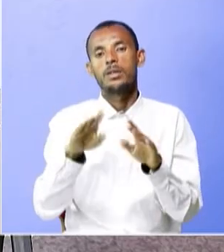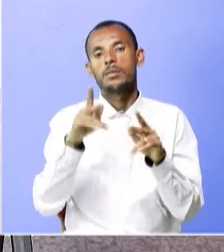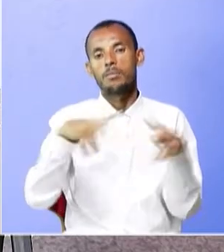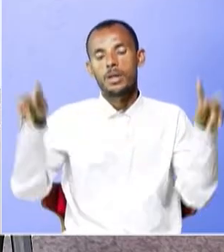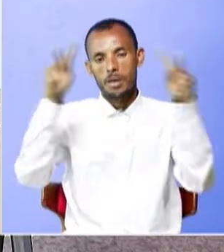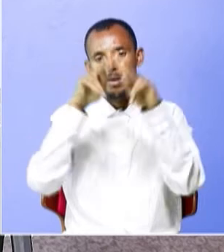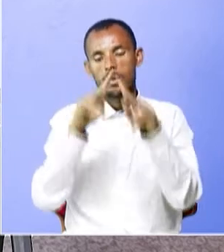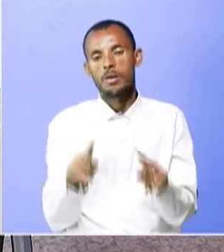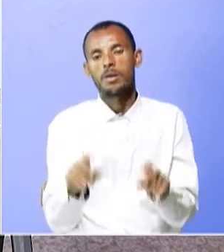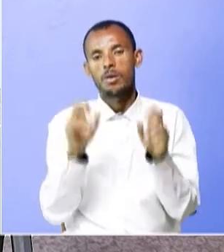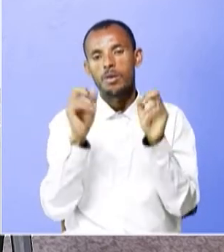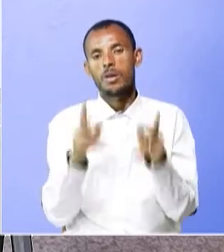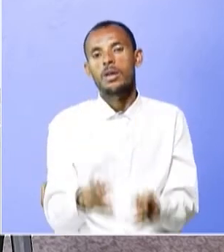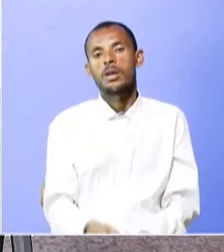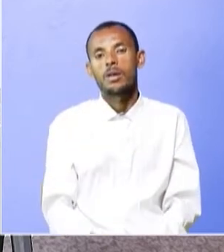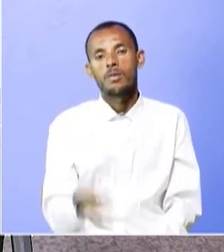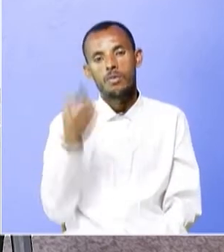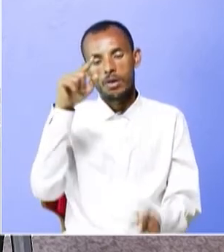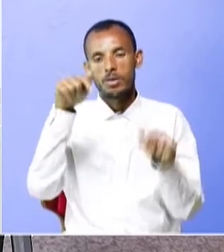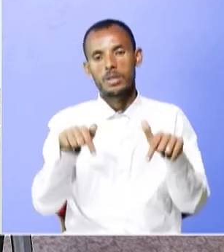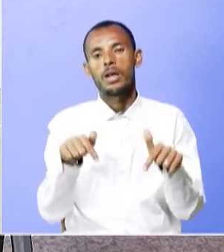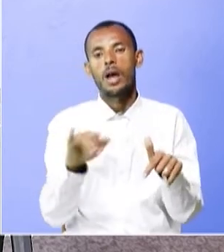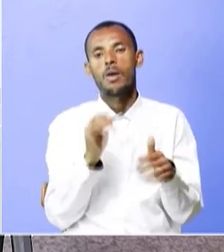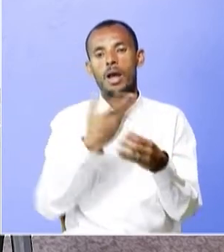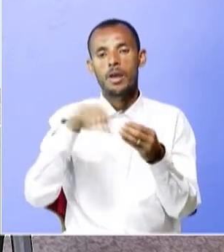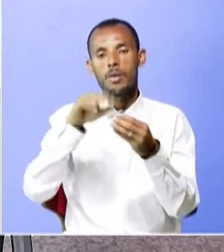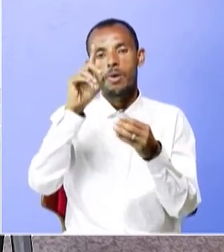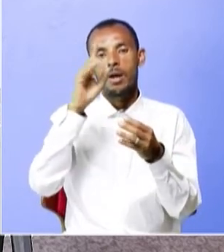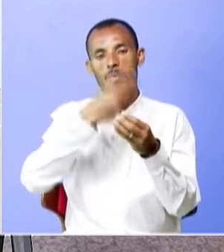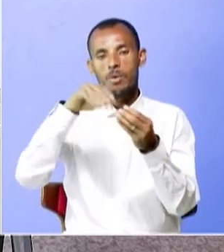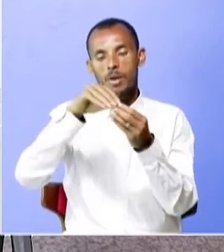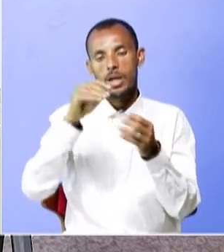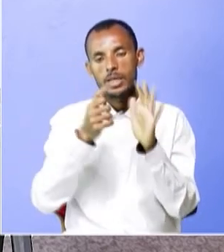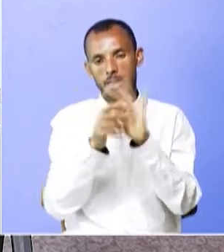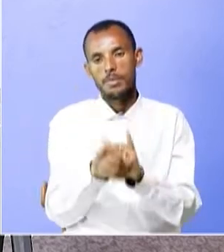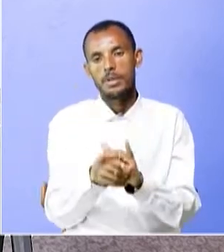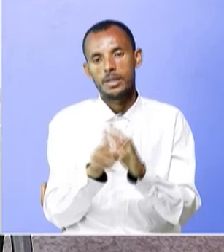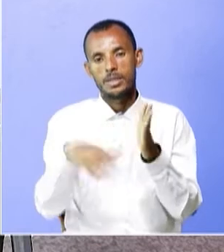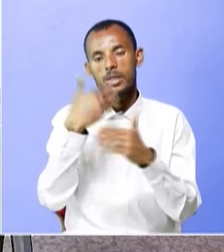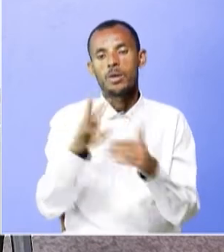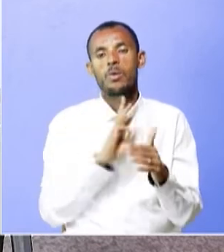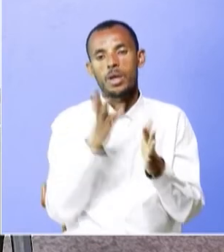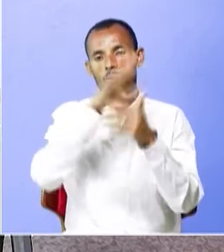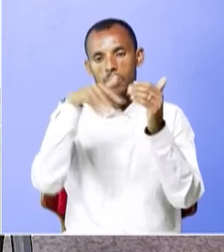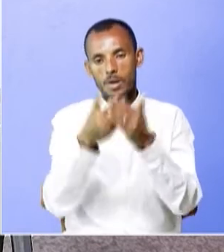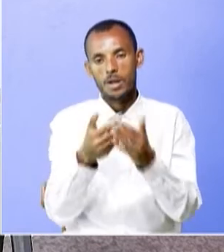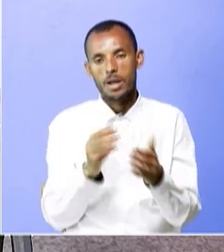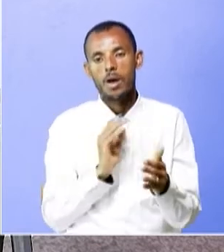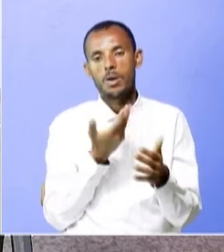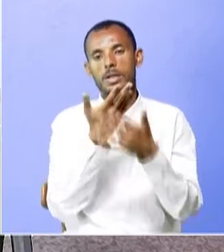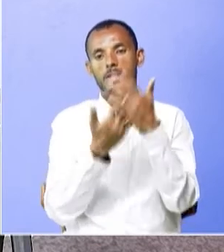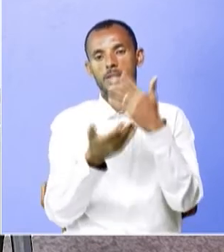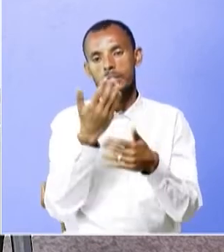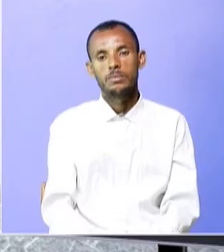pyramid. Okay, for today I will add one more example, then we conclude our discussion.